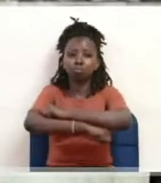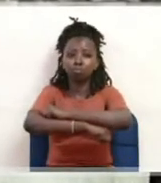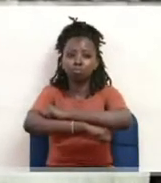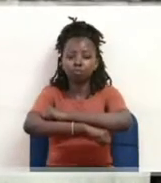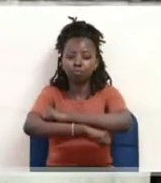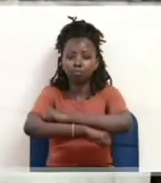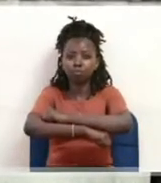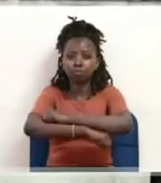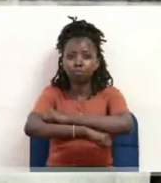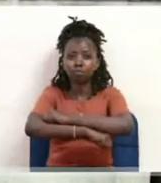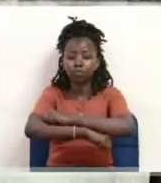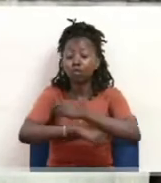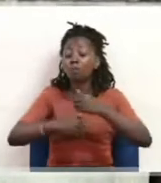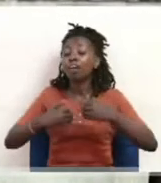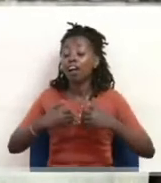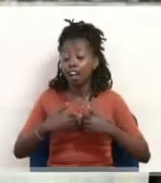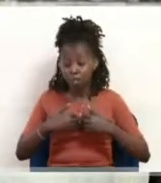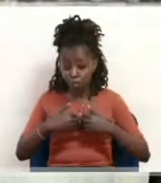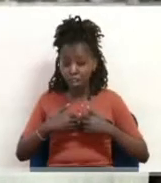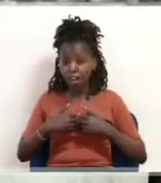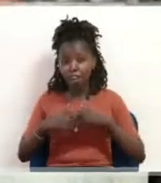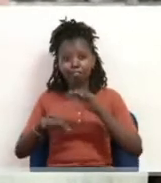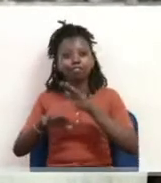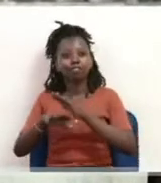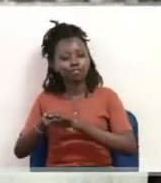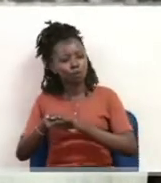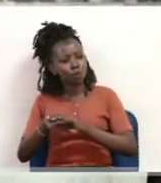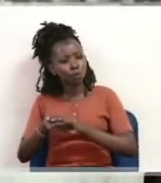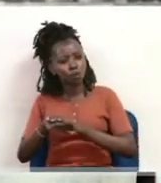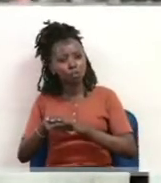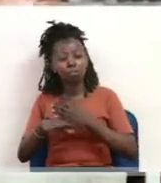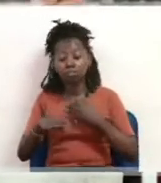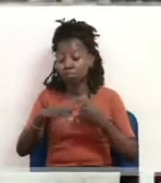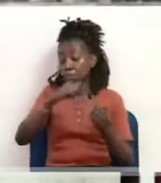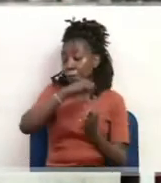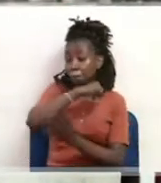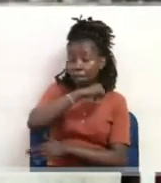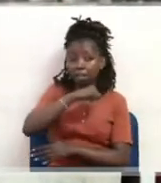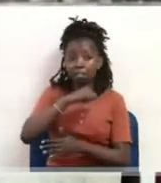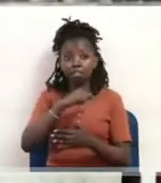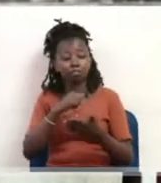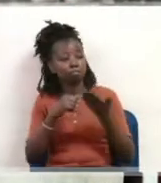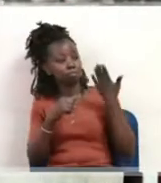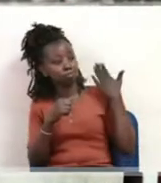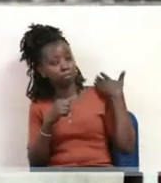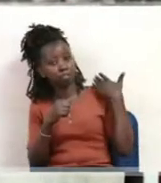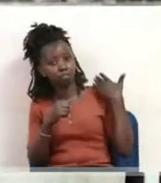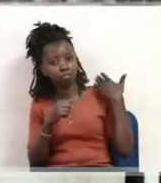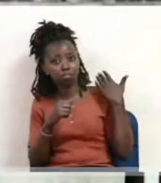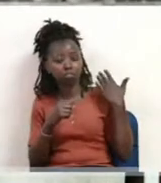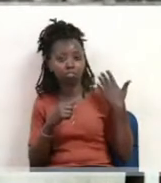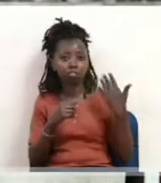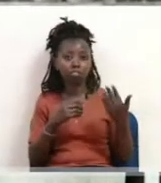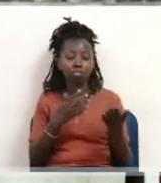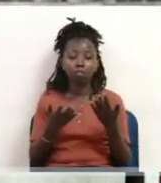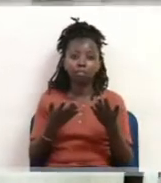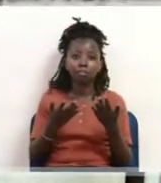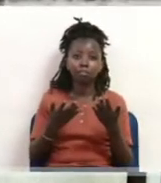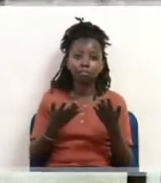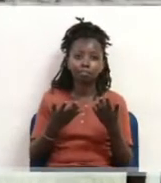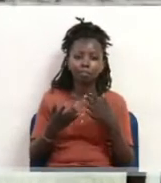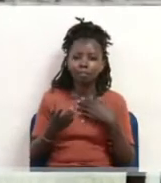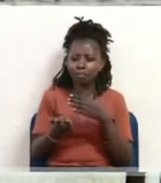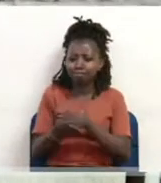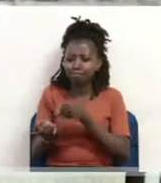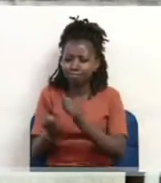from primary. So I have some good and bad. Some good when I would score in the team. Those were